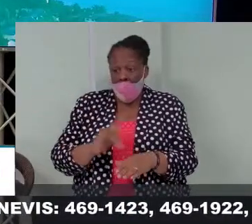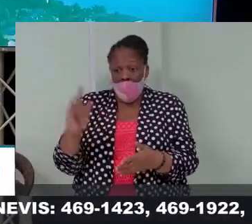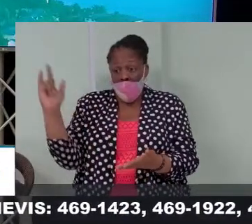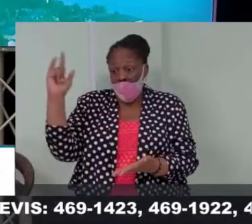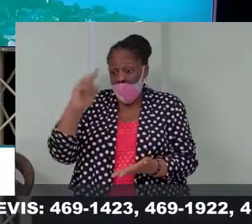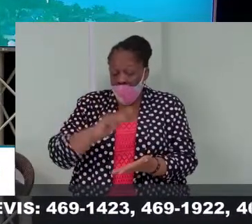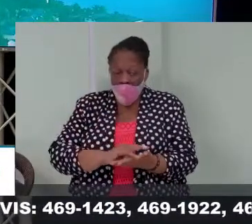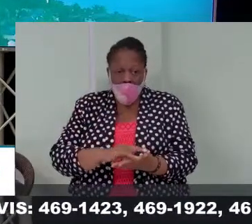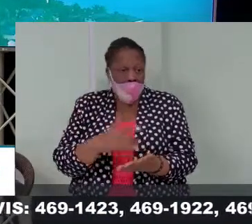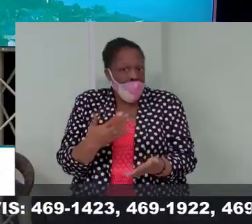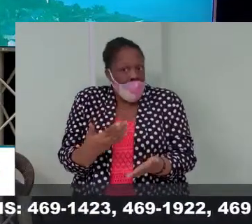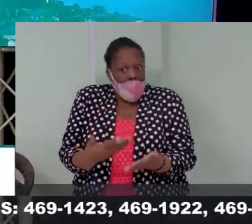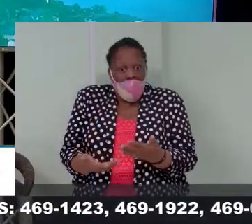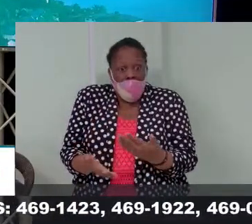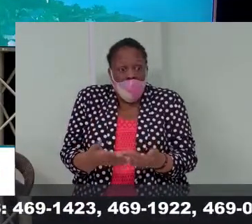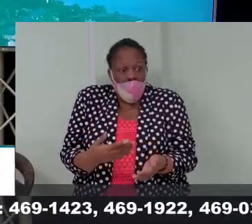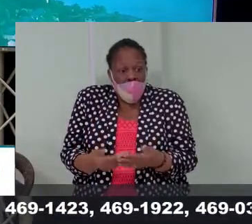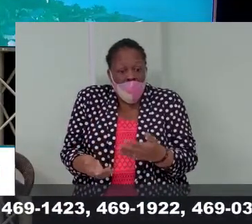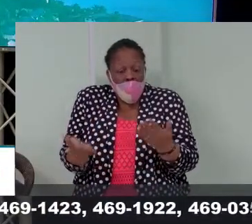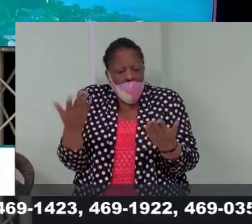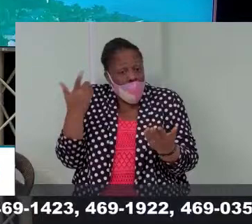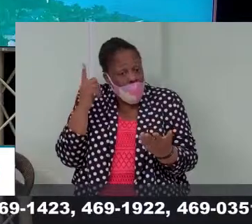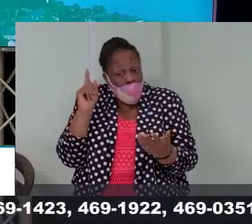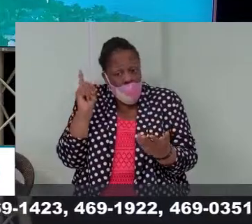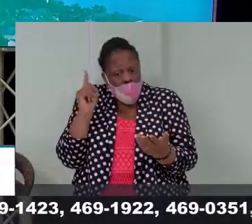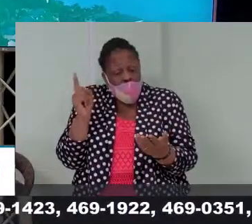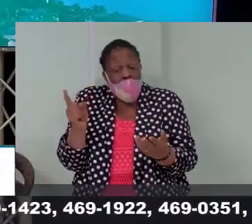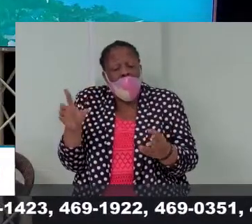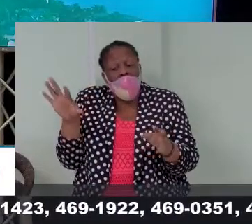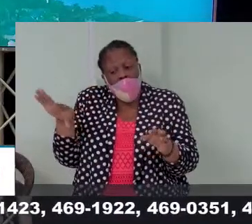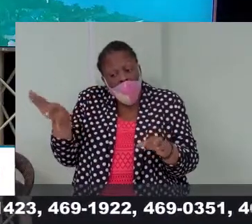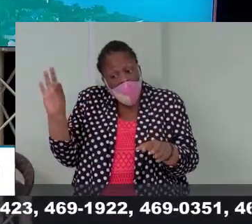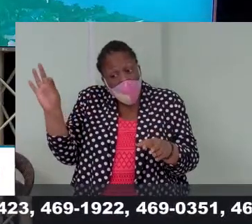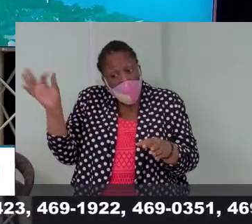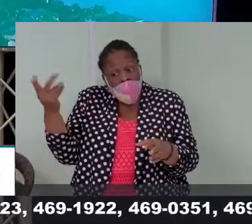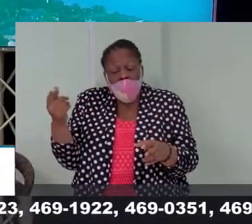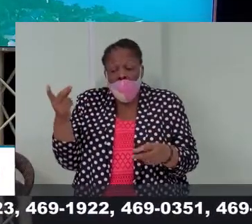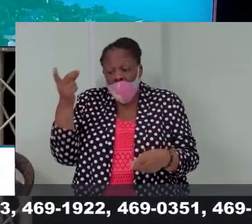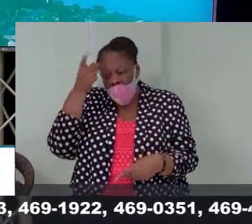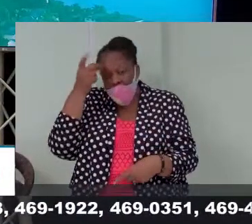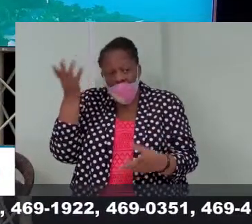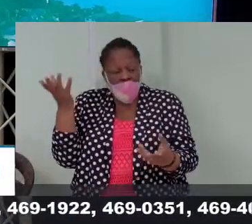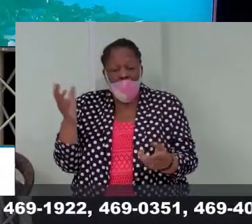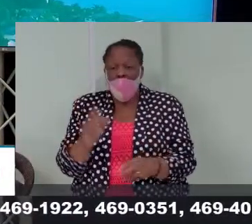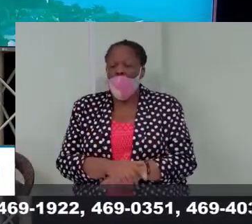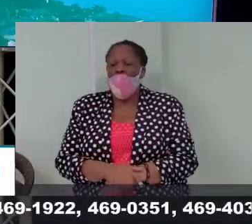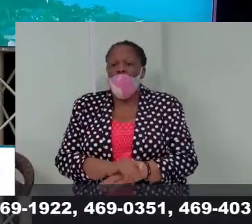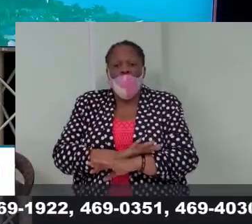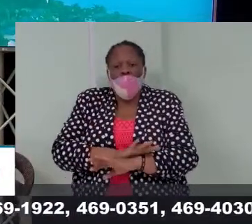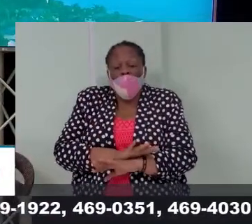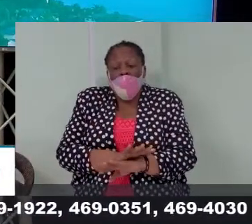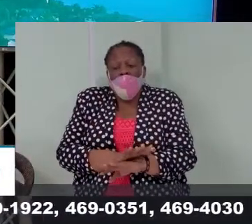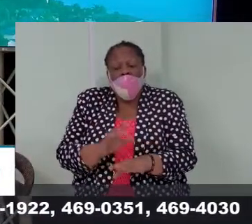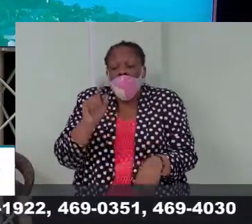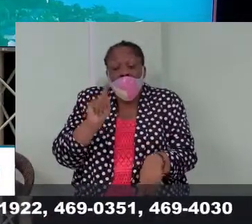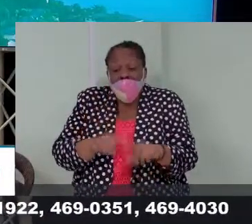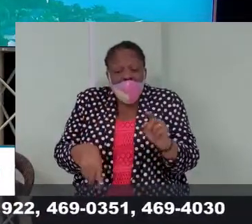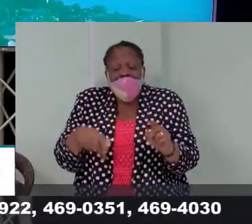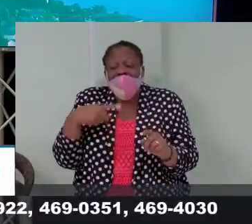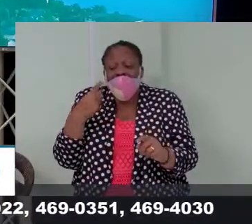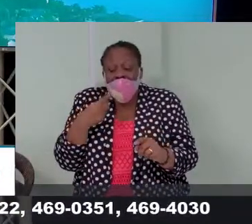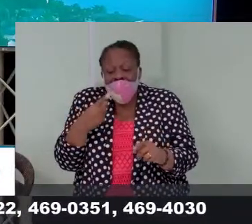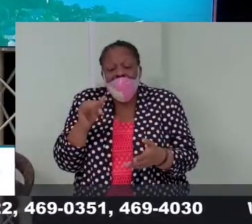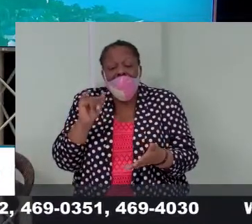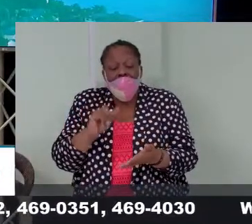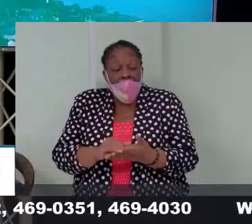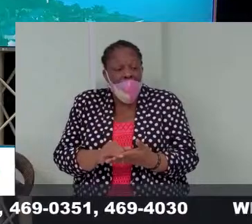positive. And we keep saying that we are not COVID-free. We speak about the number of positive